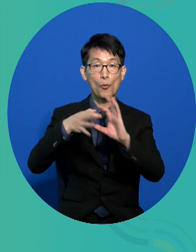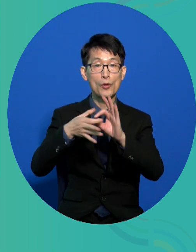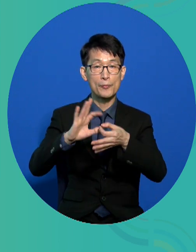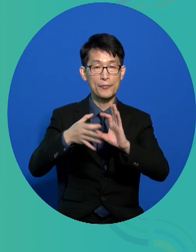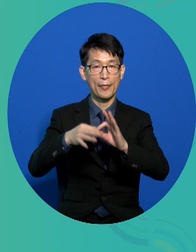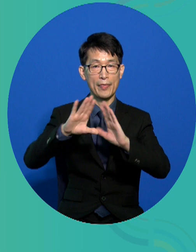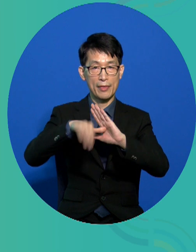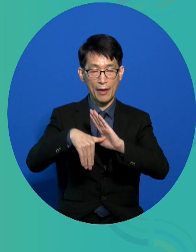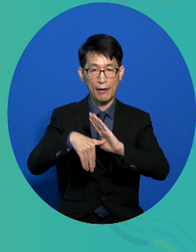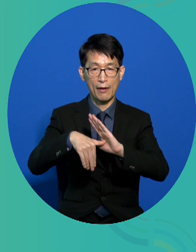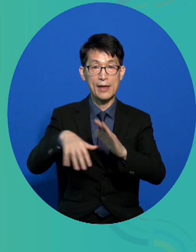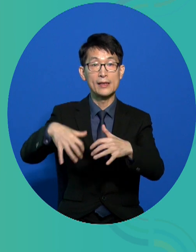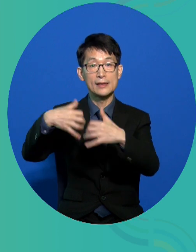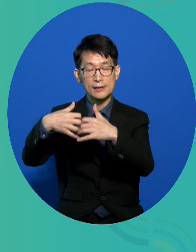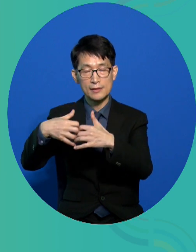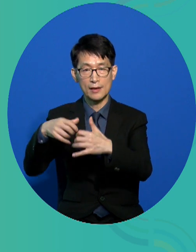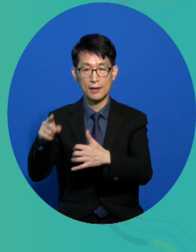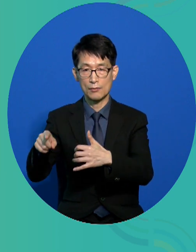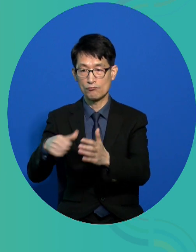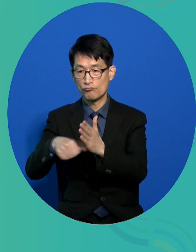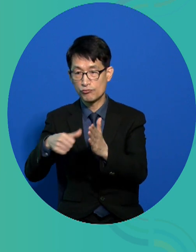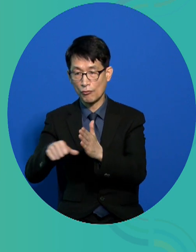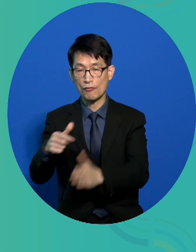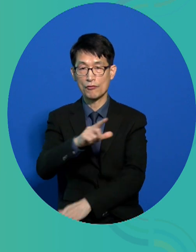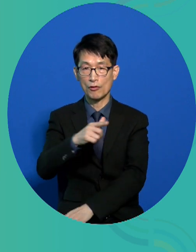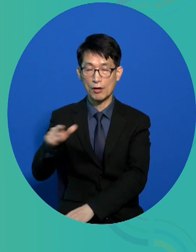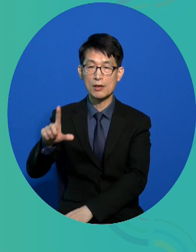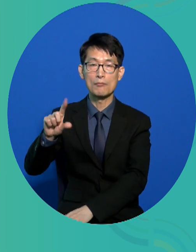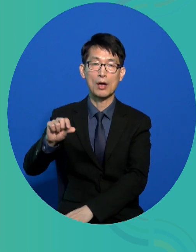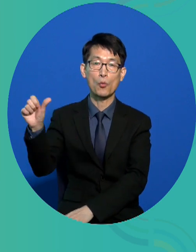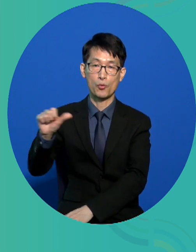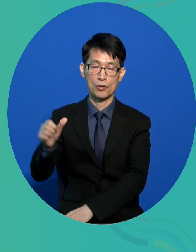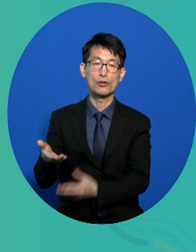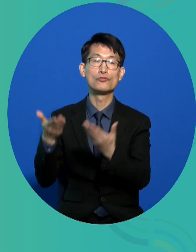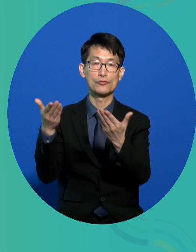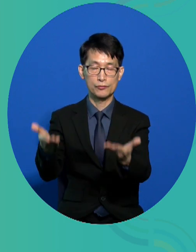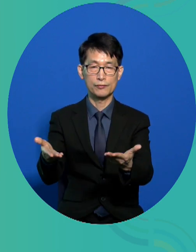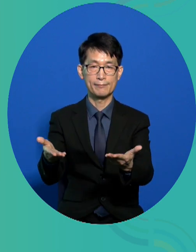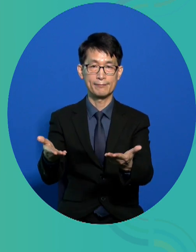Rio Paralympics, there were about